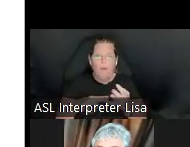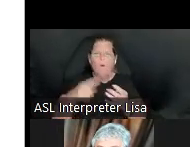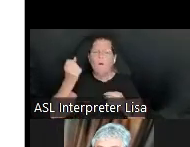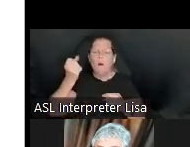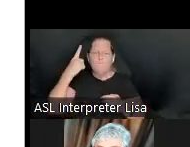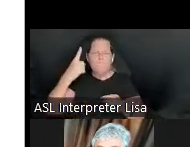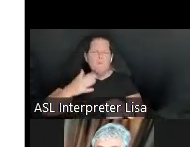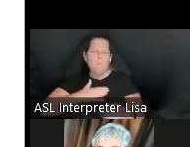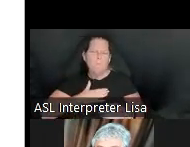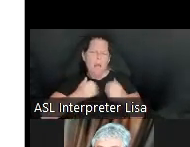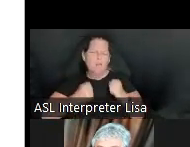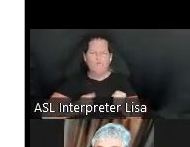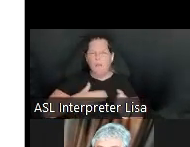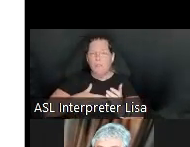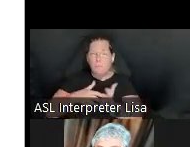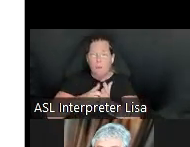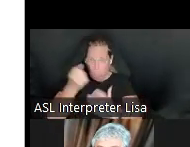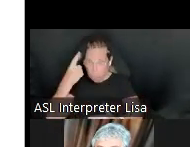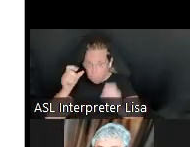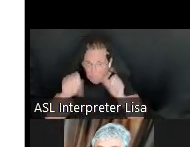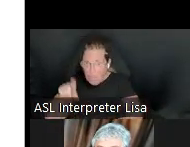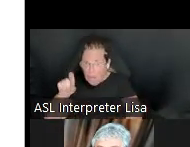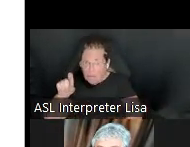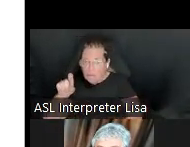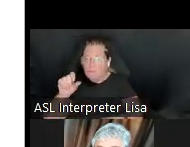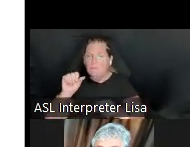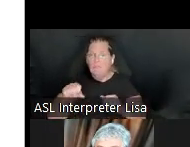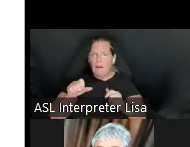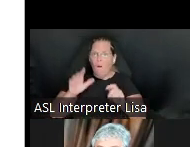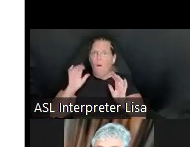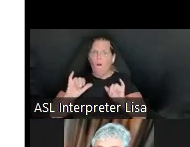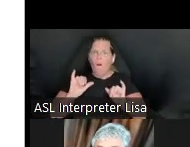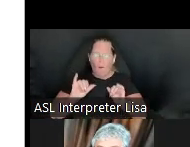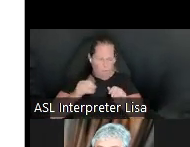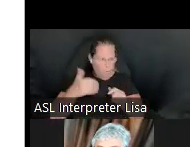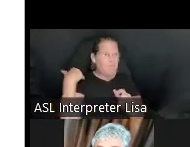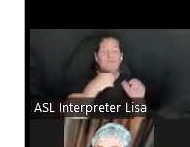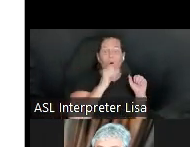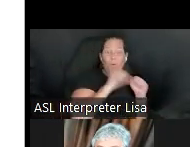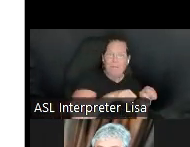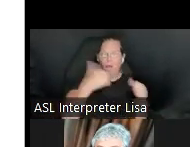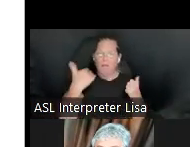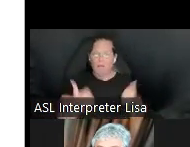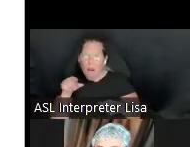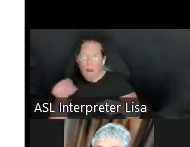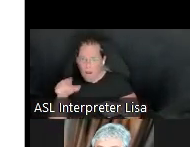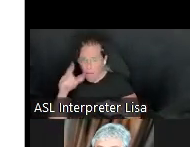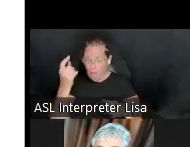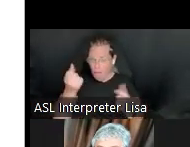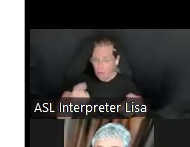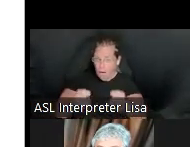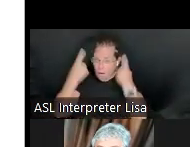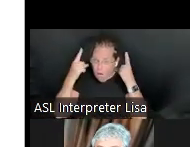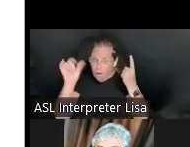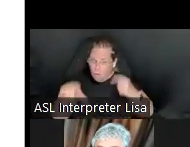and limitations, and an insight into the changes that has occurred after their